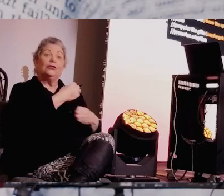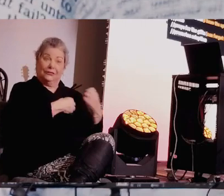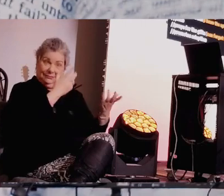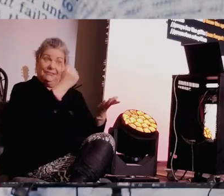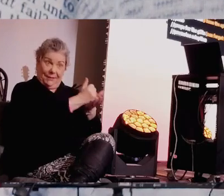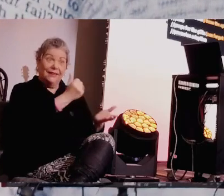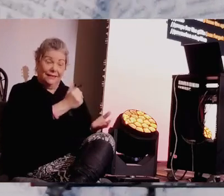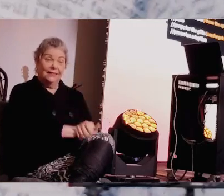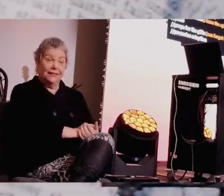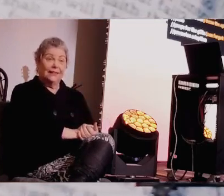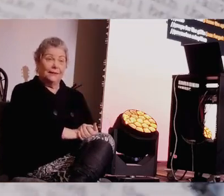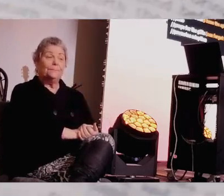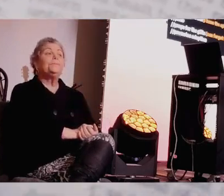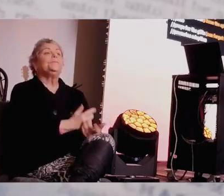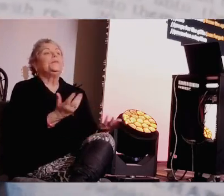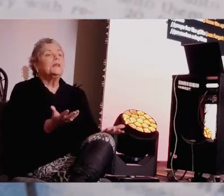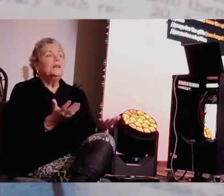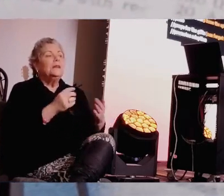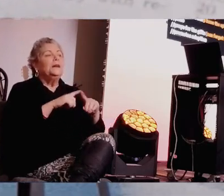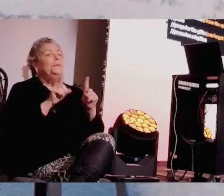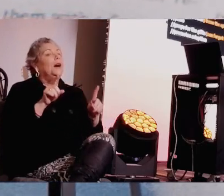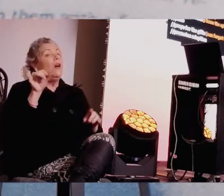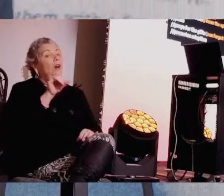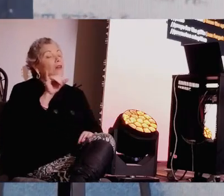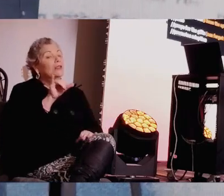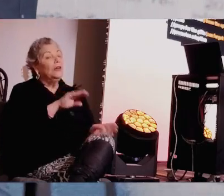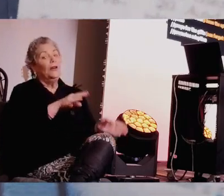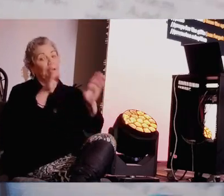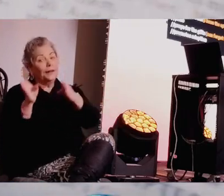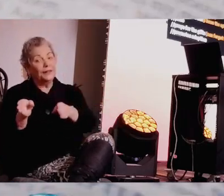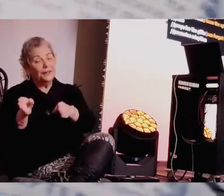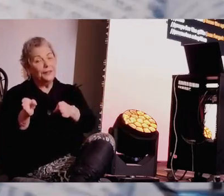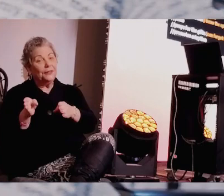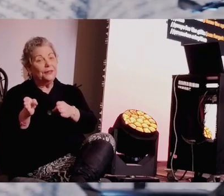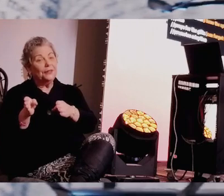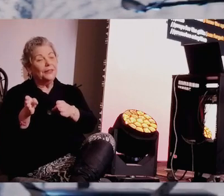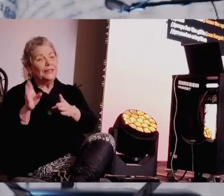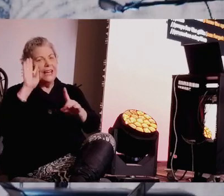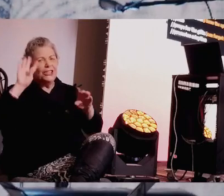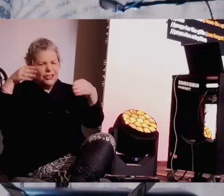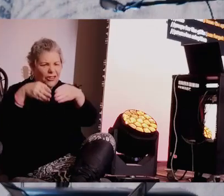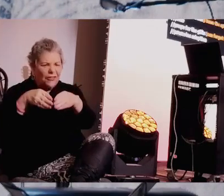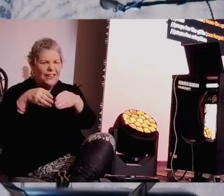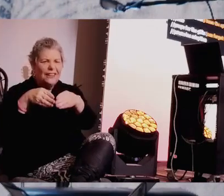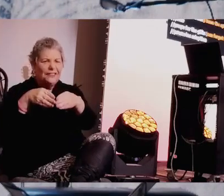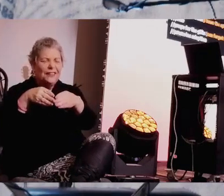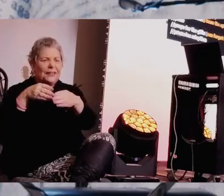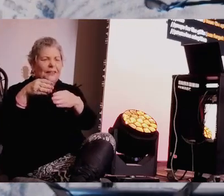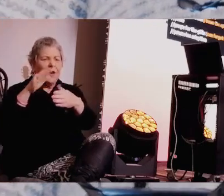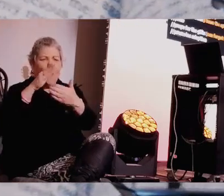Amen? But we can also come to this side, which is so conservative in its nature that it's